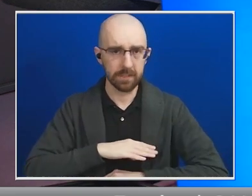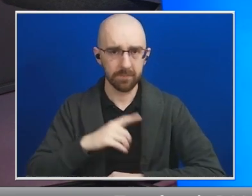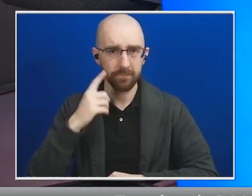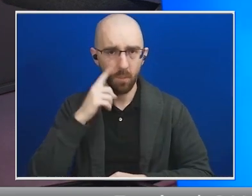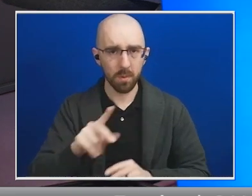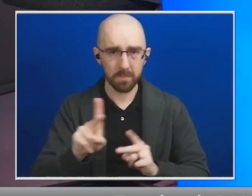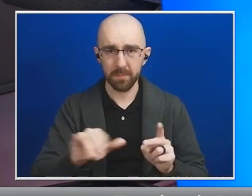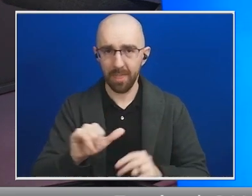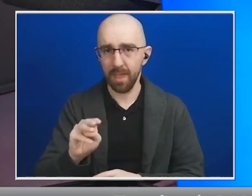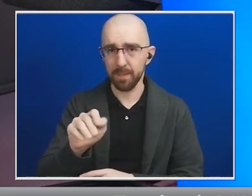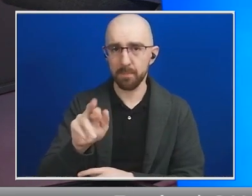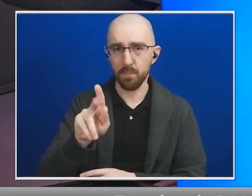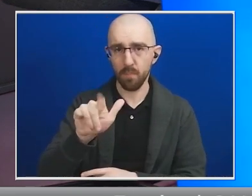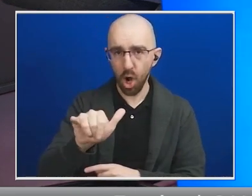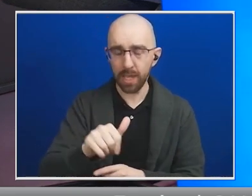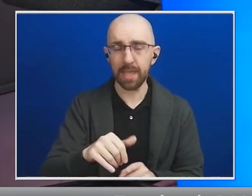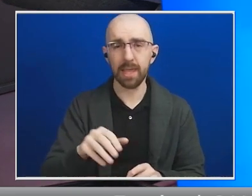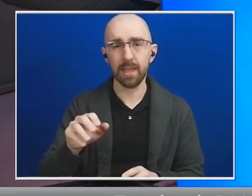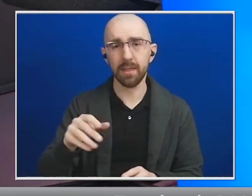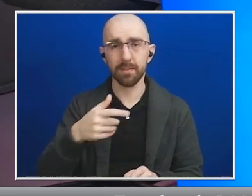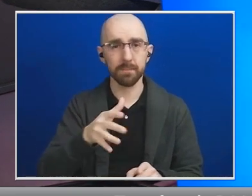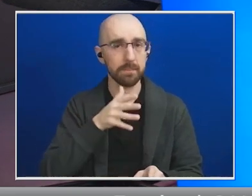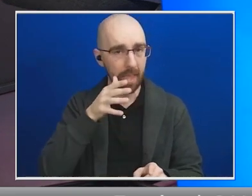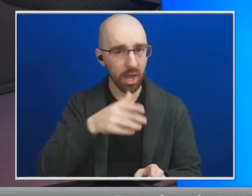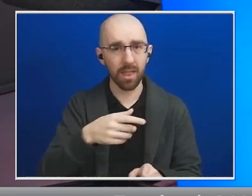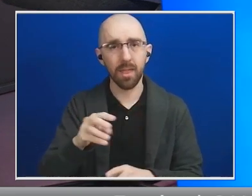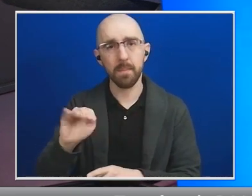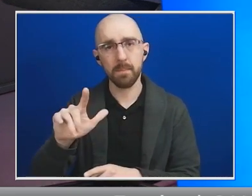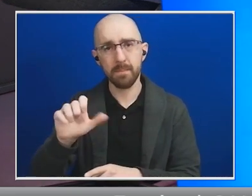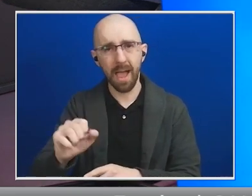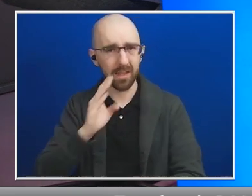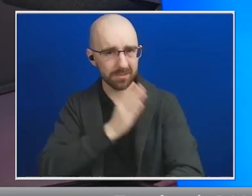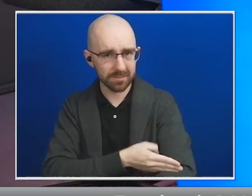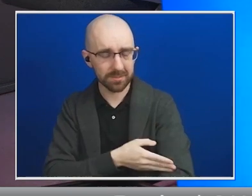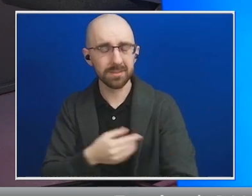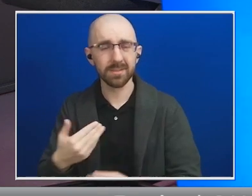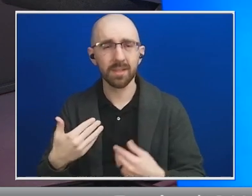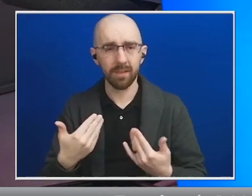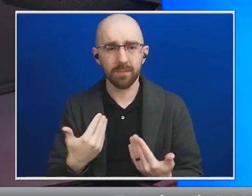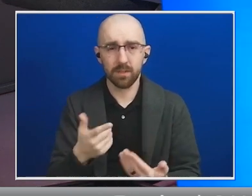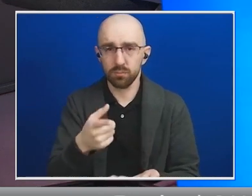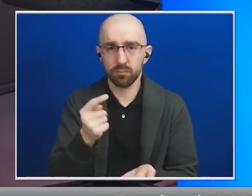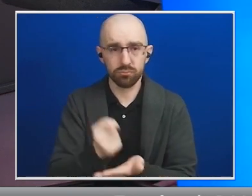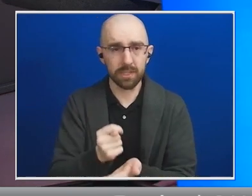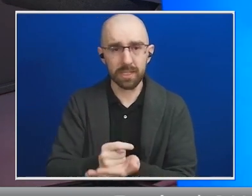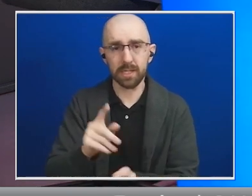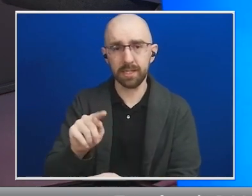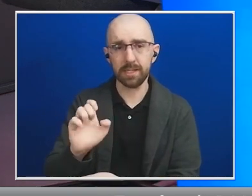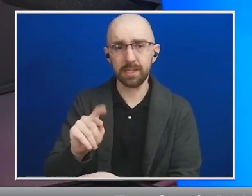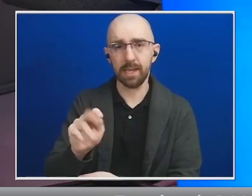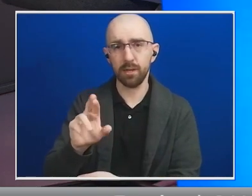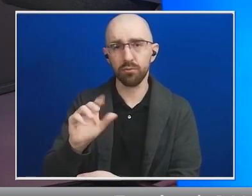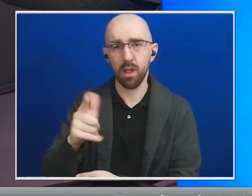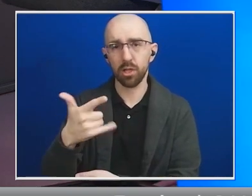parents like Marty and Miles, to know there's an expert here who you treat tetralogy of Fallot quite frequently. When it comes to treating